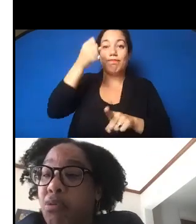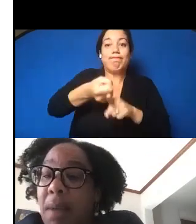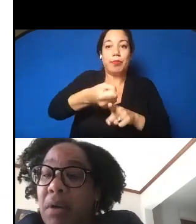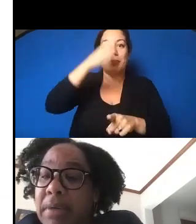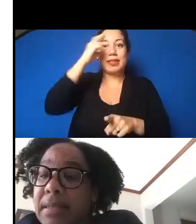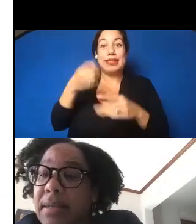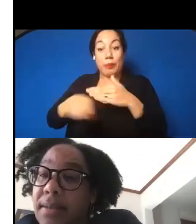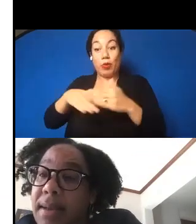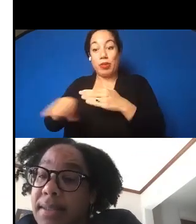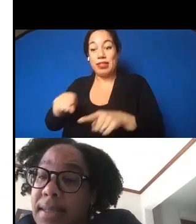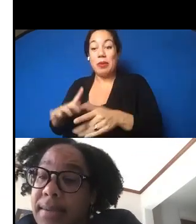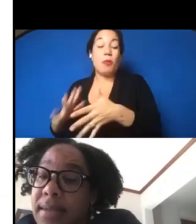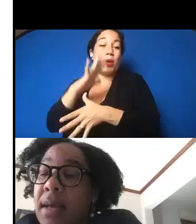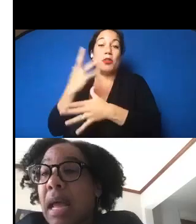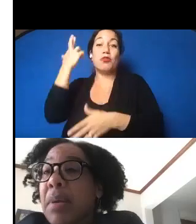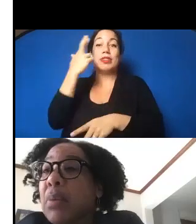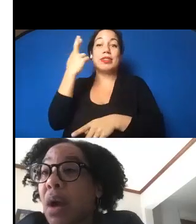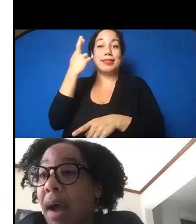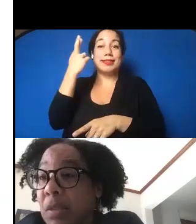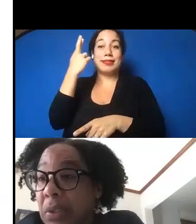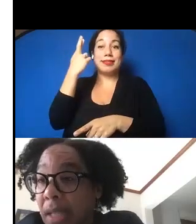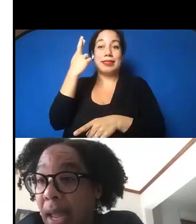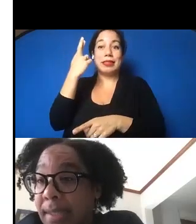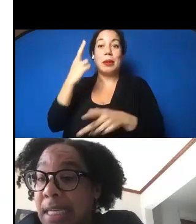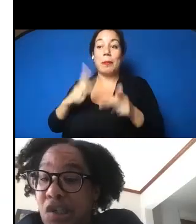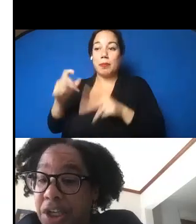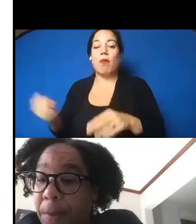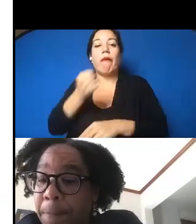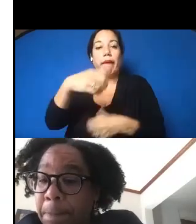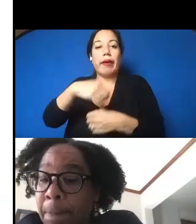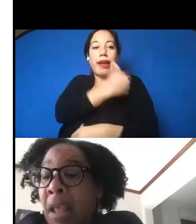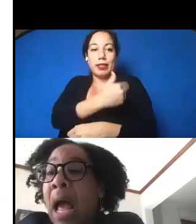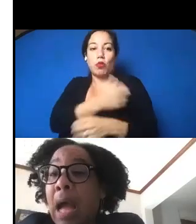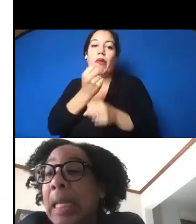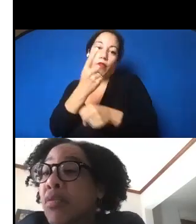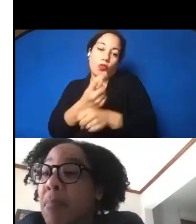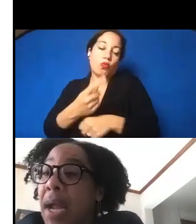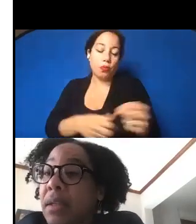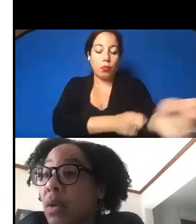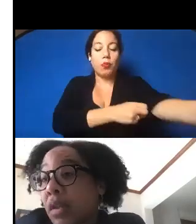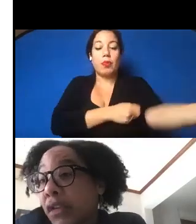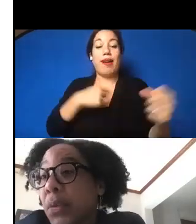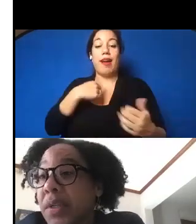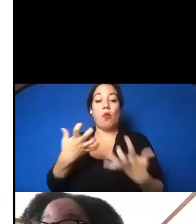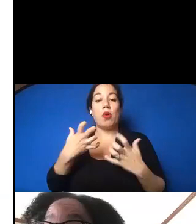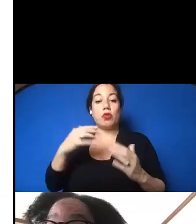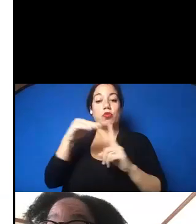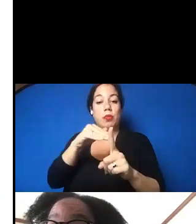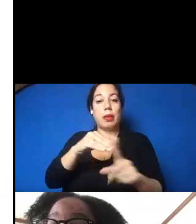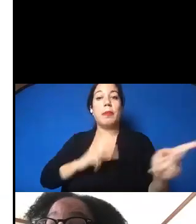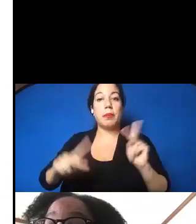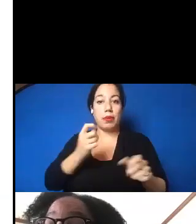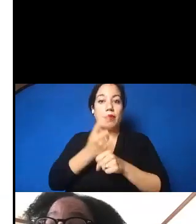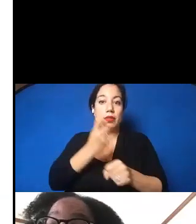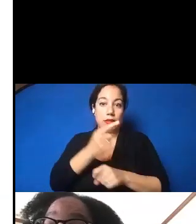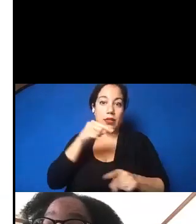the primary reason in the United States that people are hospitalized each year. I'd like to remind the viewers of this webinar